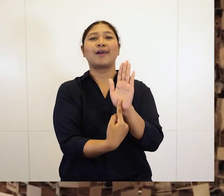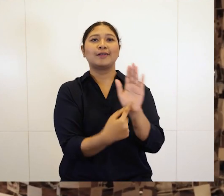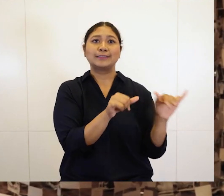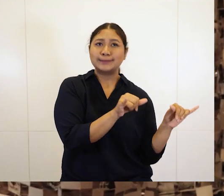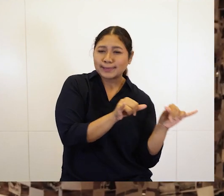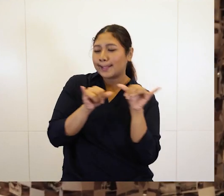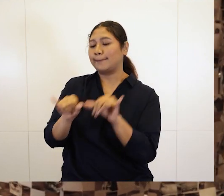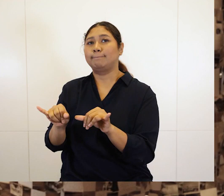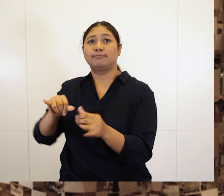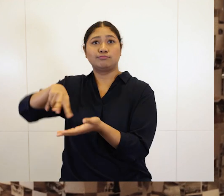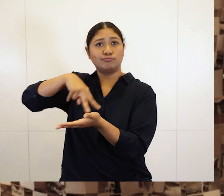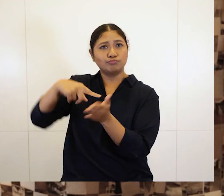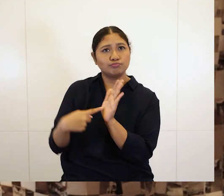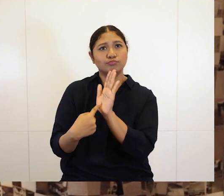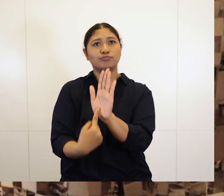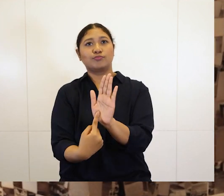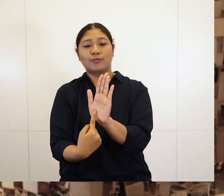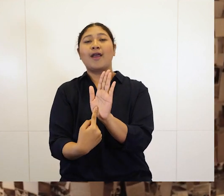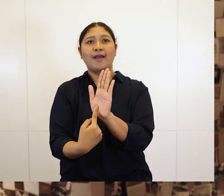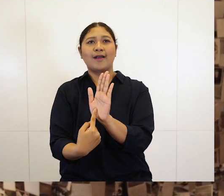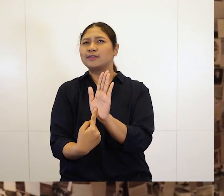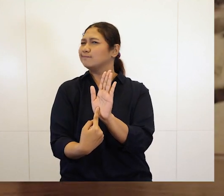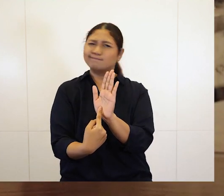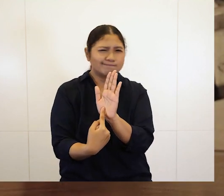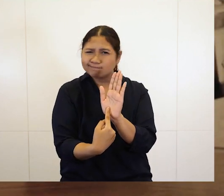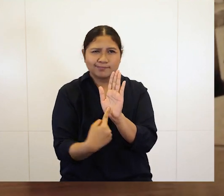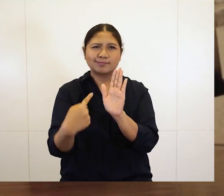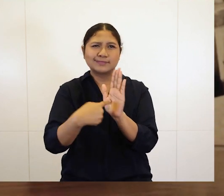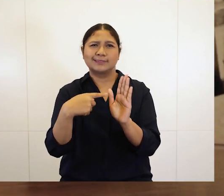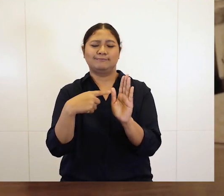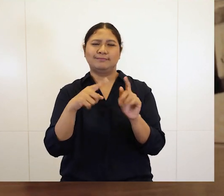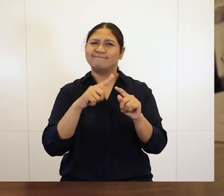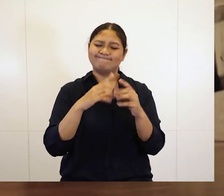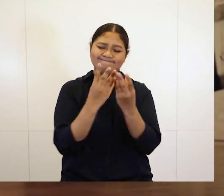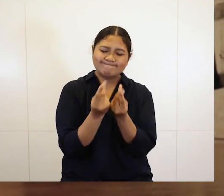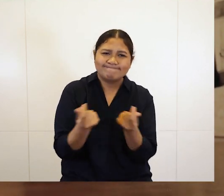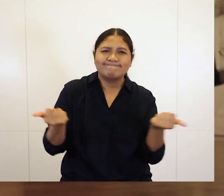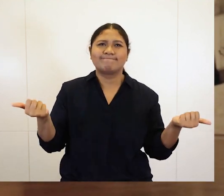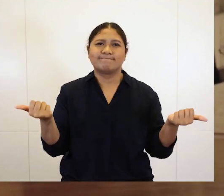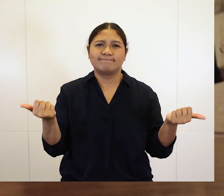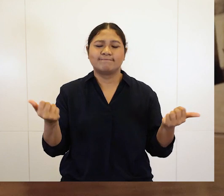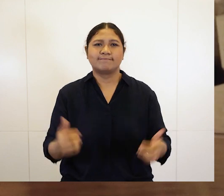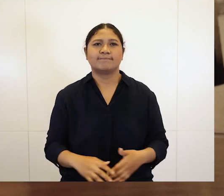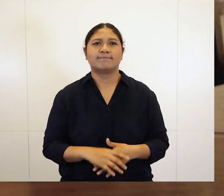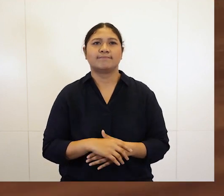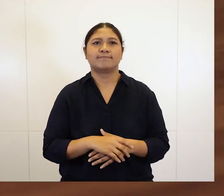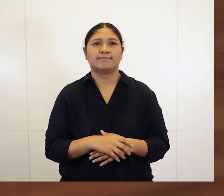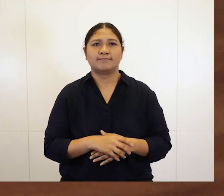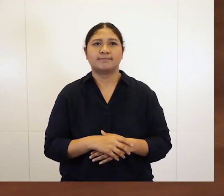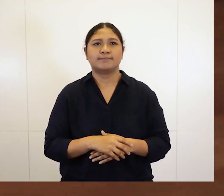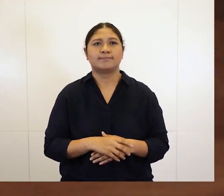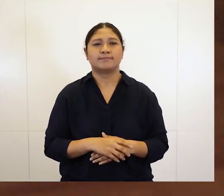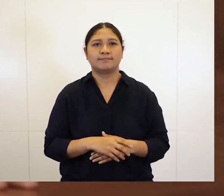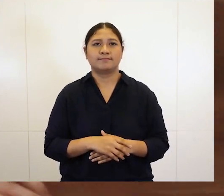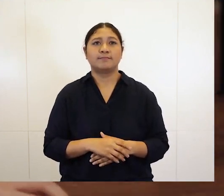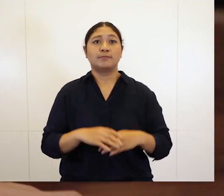picture, and the intentions behind making the work is very similar to how dance is, except that it's a more fleeting version of the art